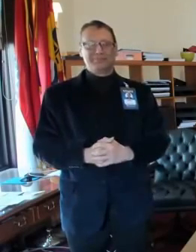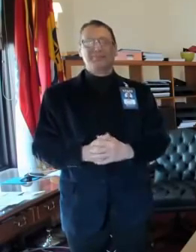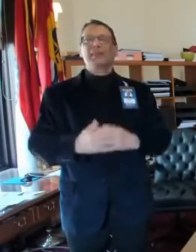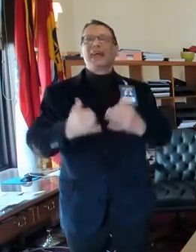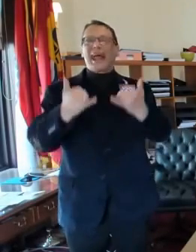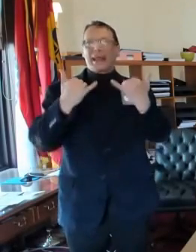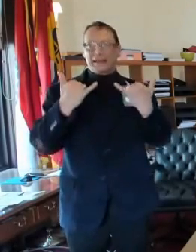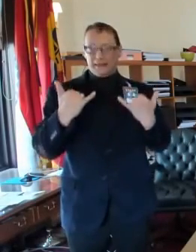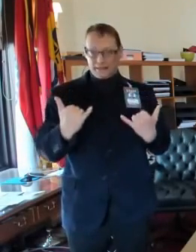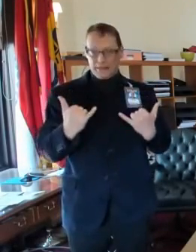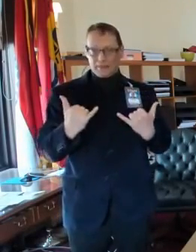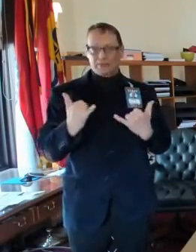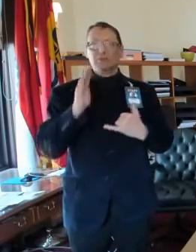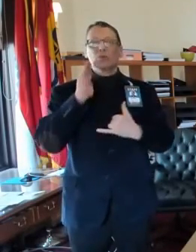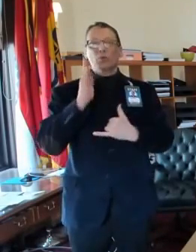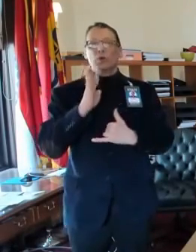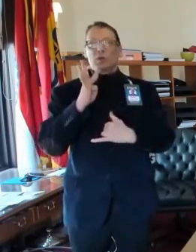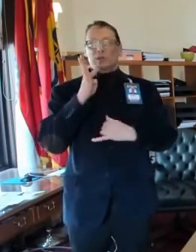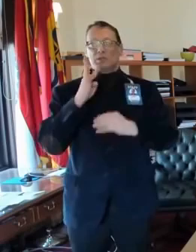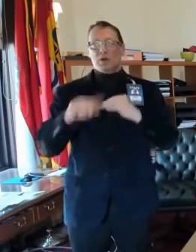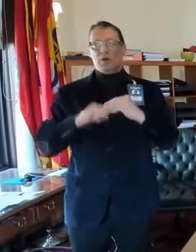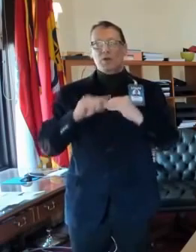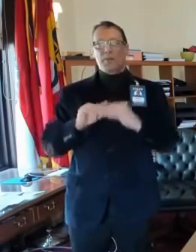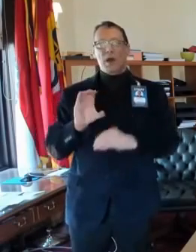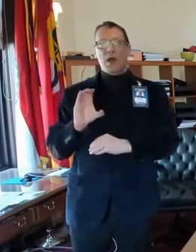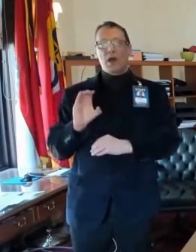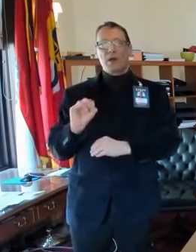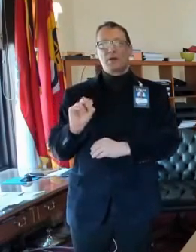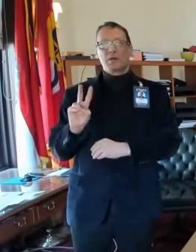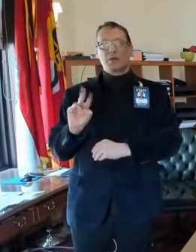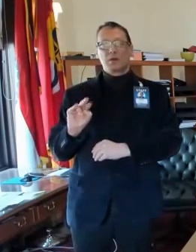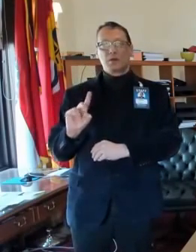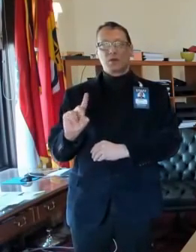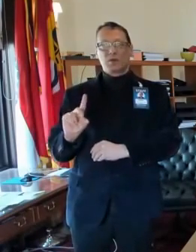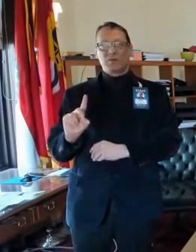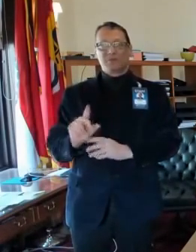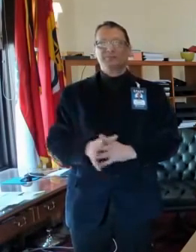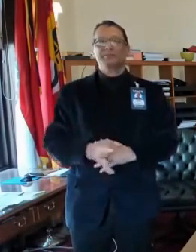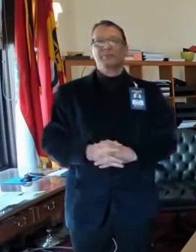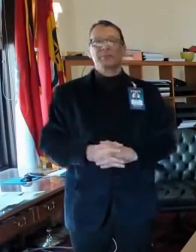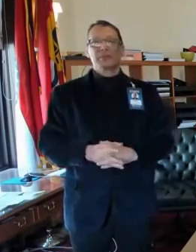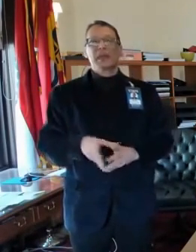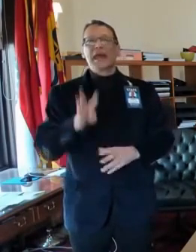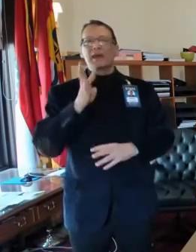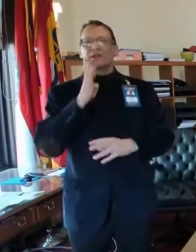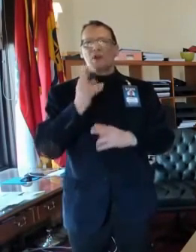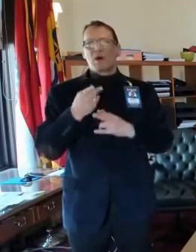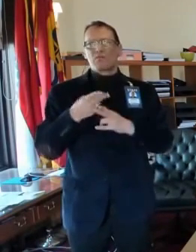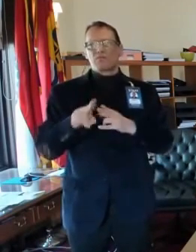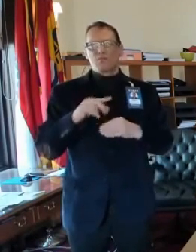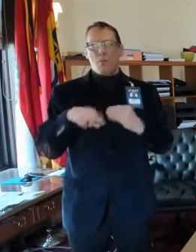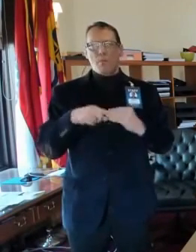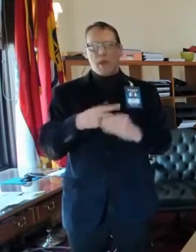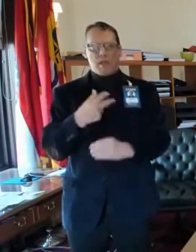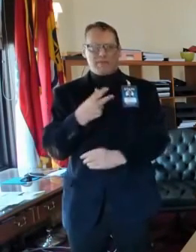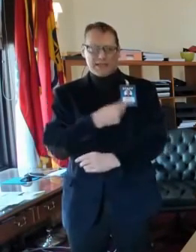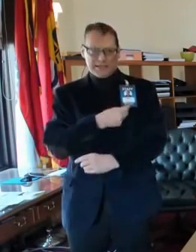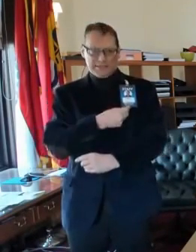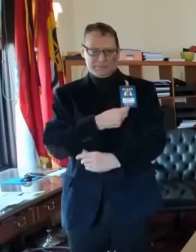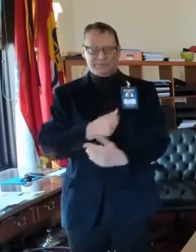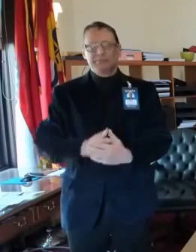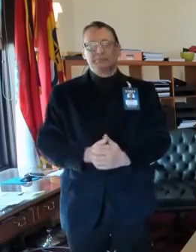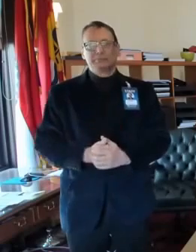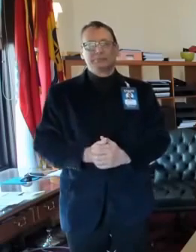Now, with that, we're going to talk about COVID today, and then I'll talk for a minute about the vaccine